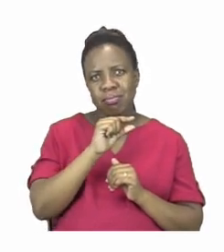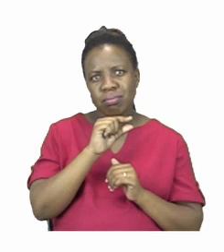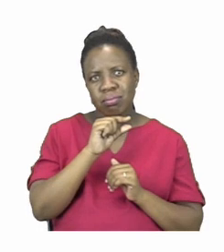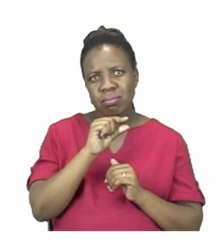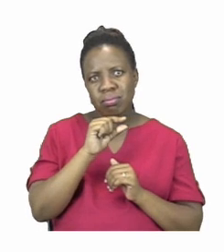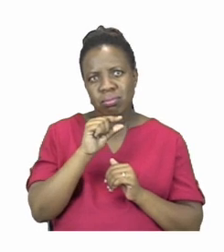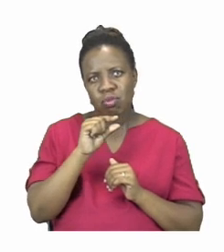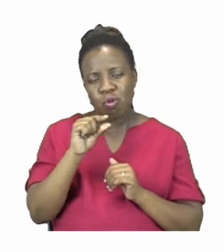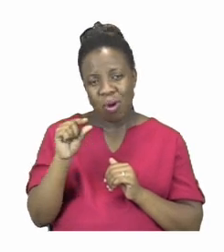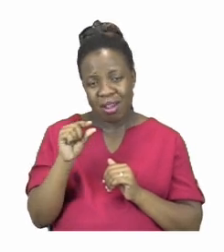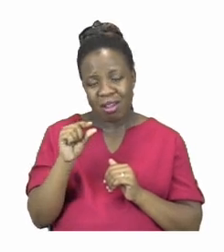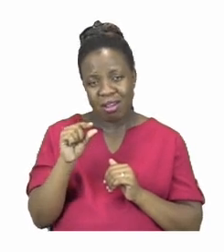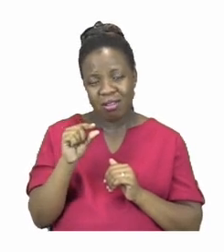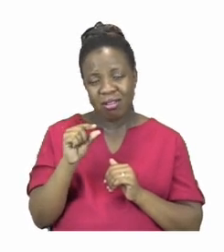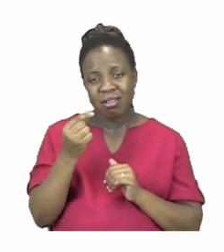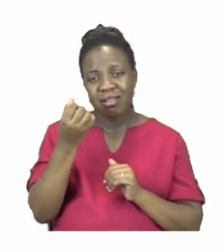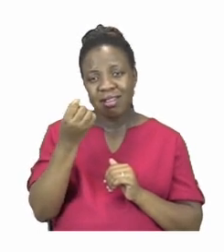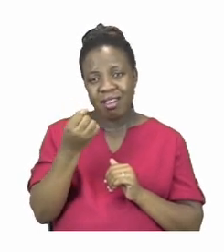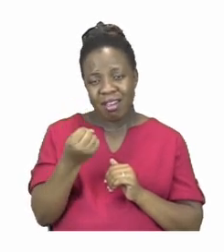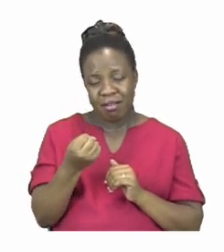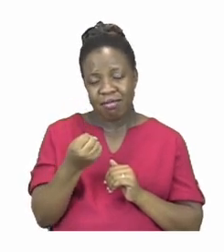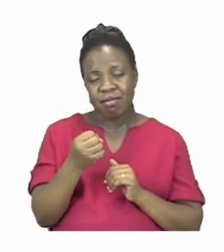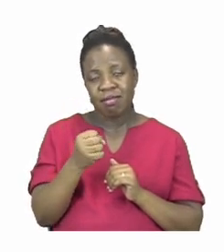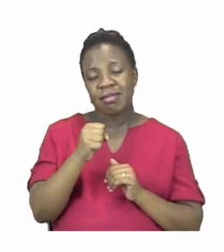the E and add ing.